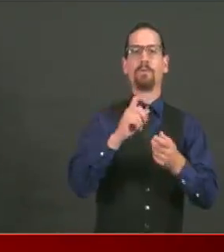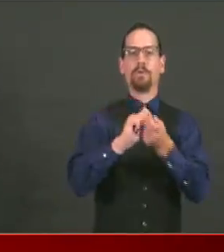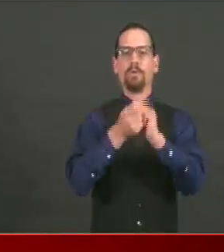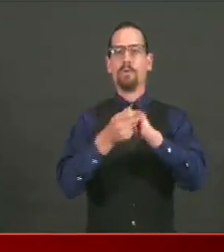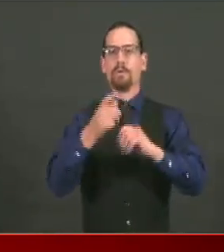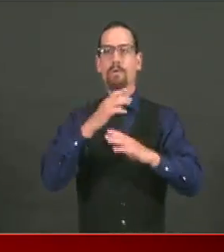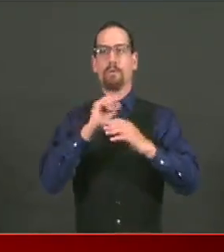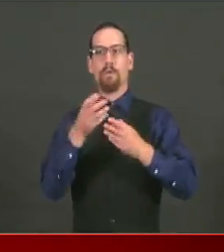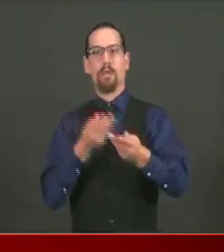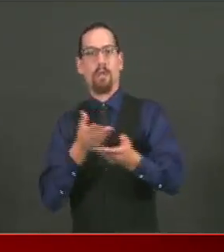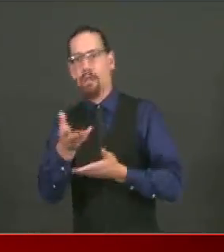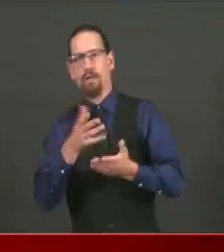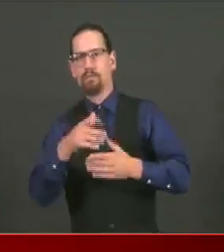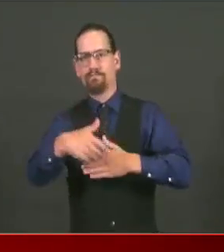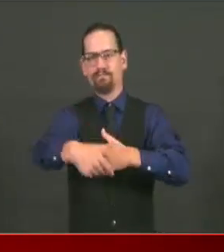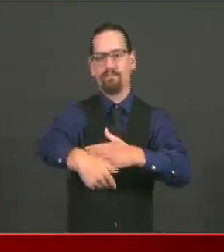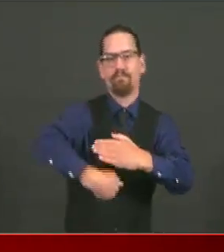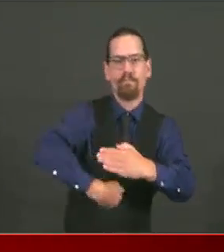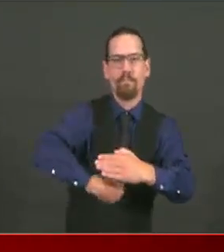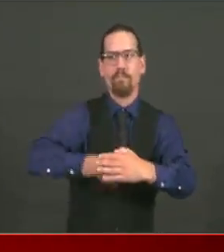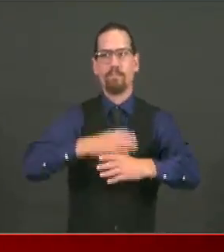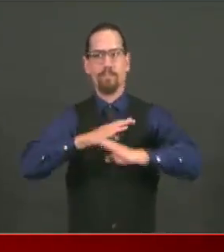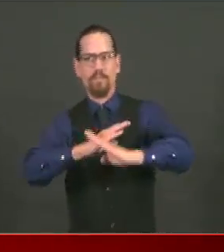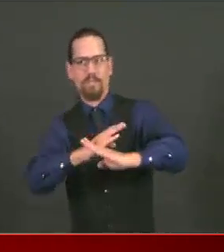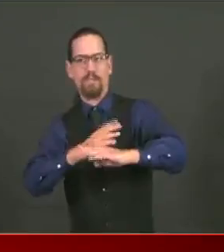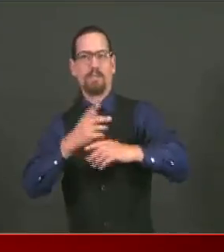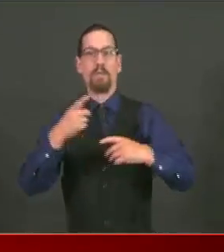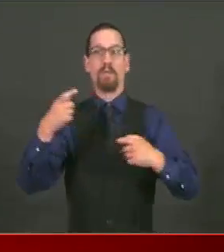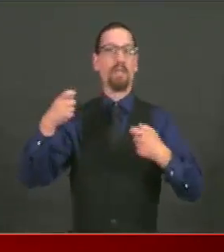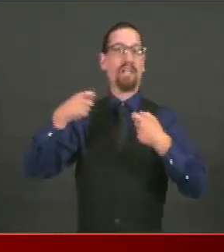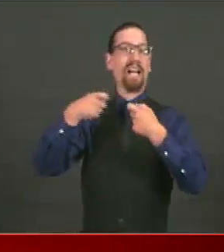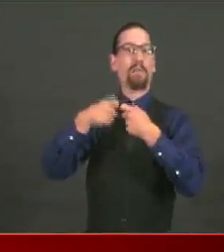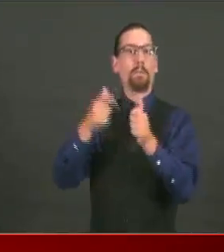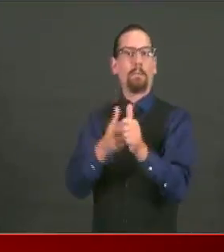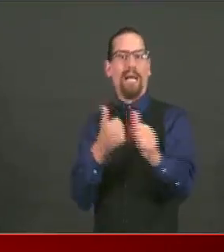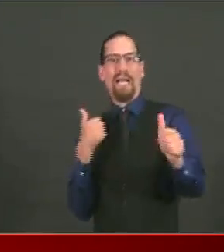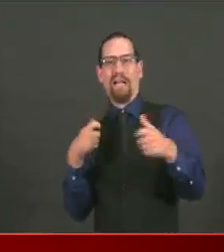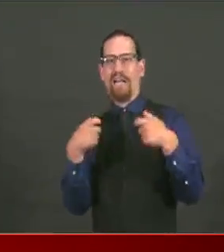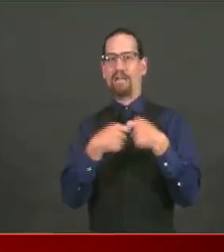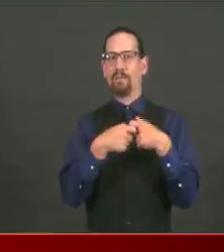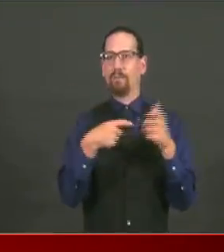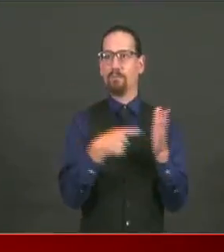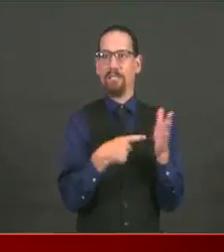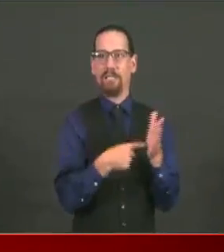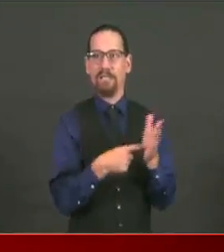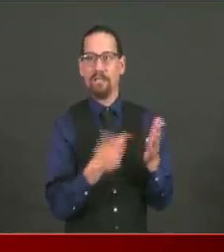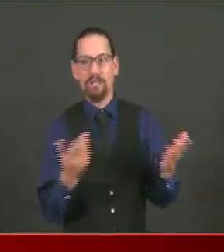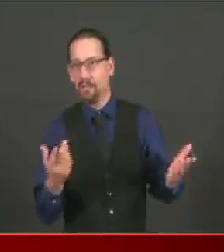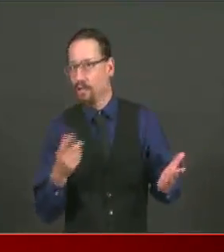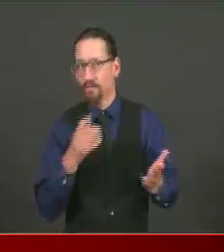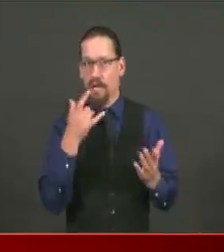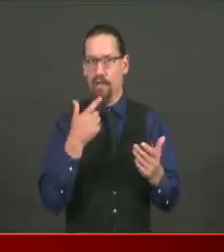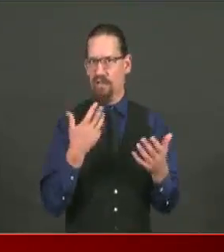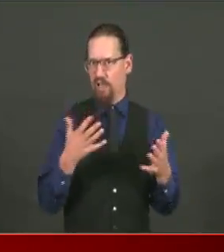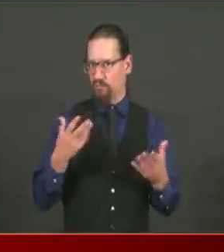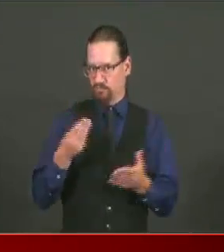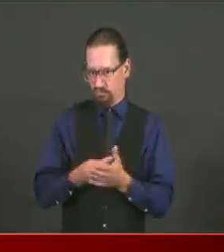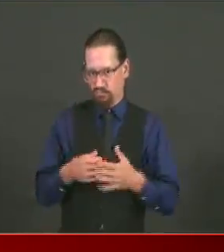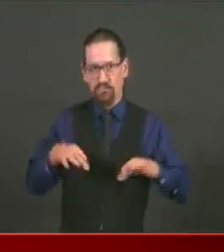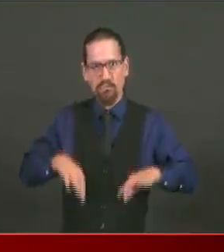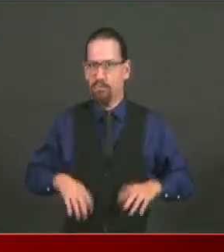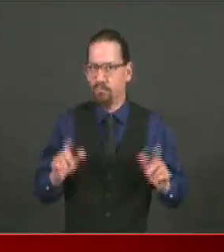of rent and utilities. We hear from so many people, we need a hand keeping the lights on, literally. So that's what this is for, immediate